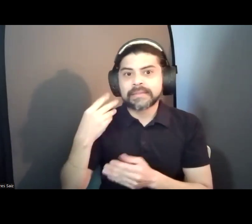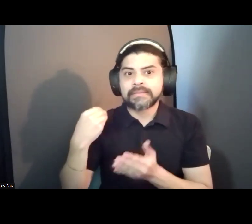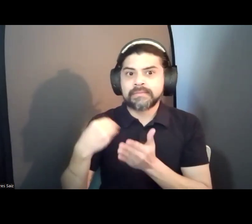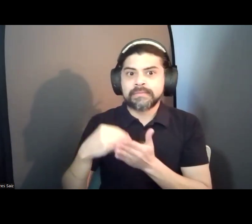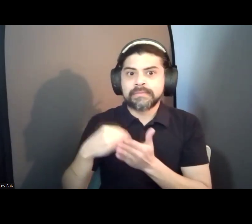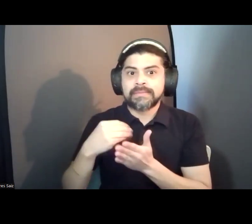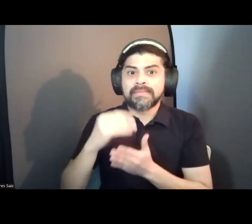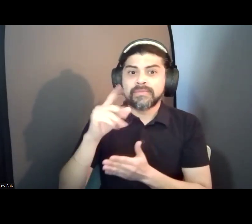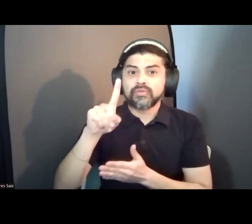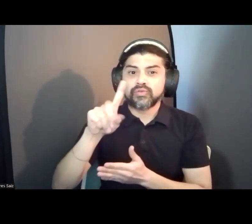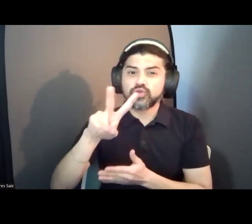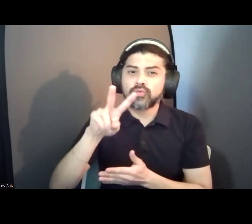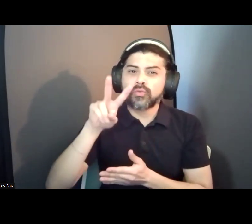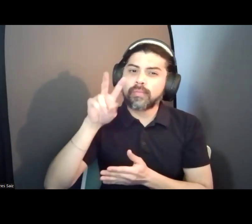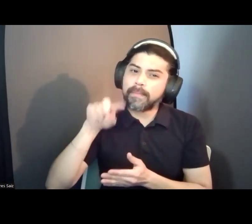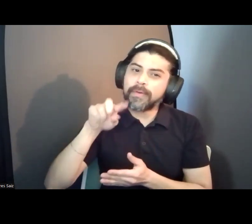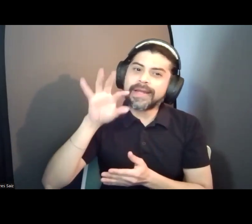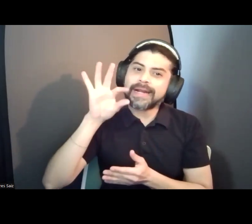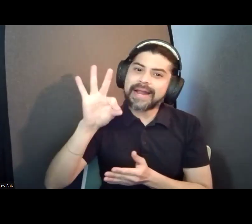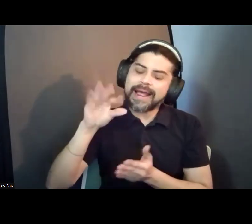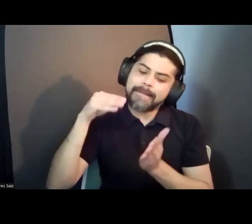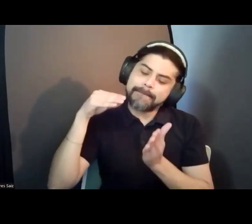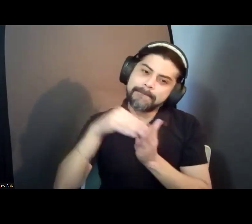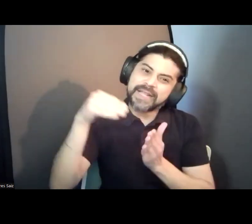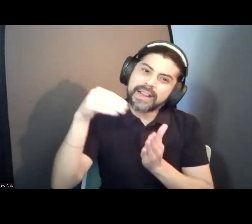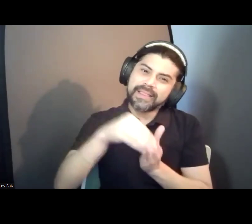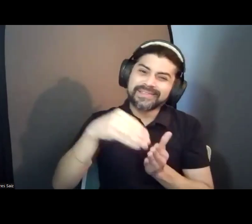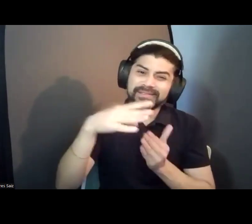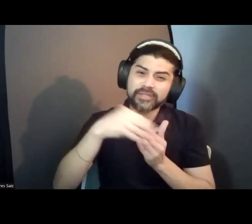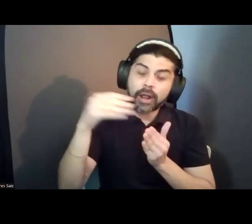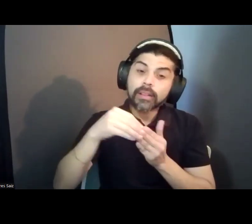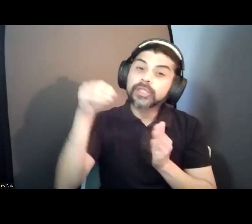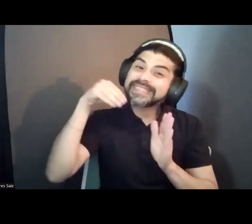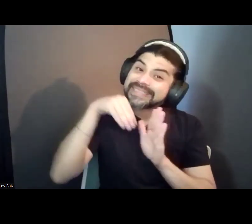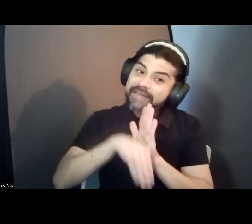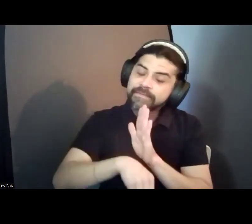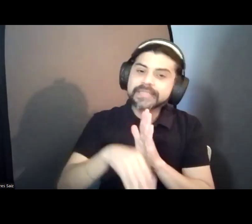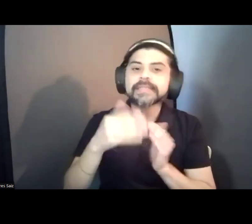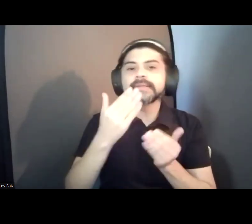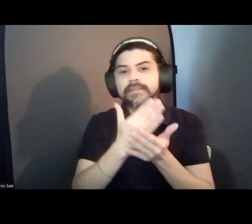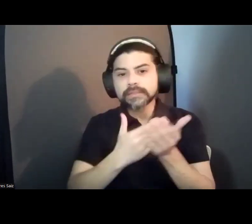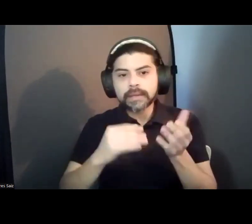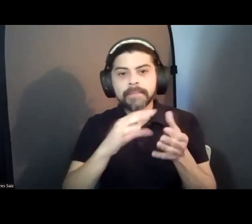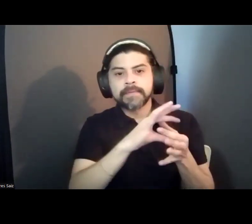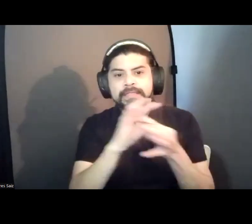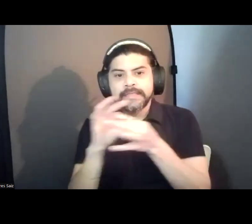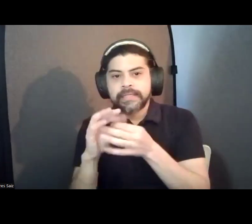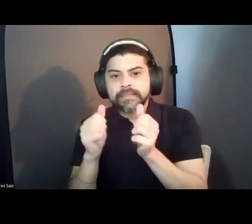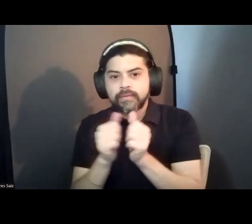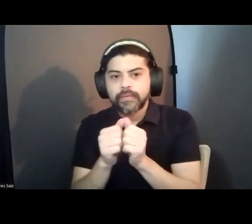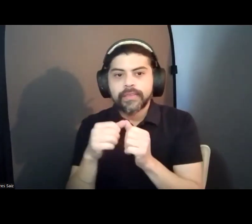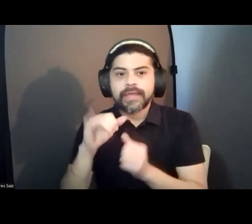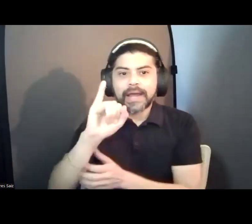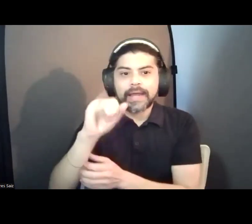projected. There are some provisions in the governor's state budget related to in-home supportive services, as an